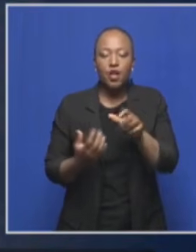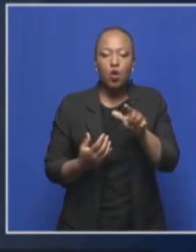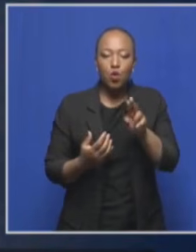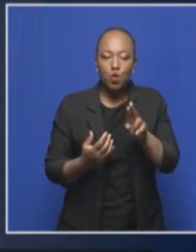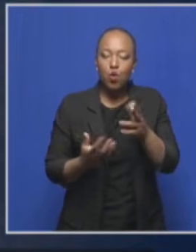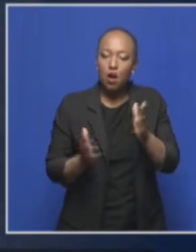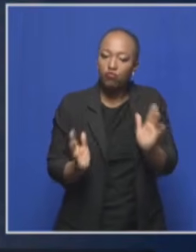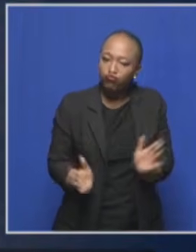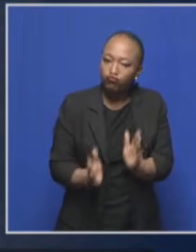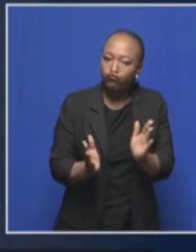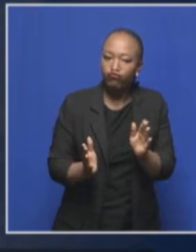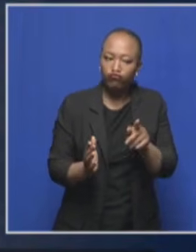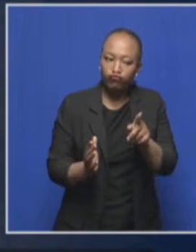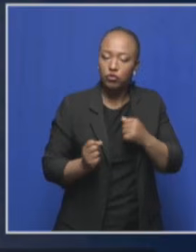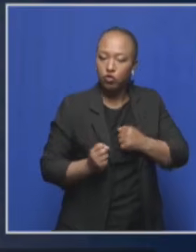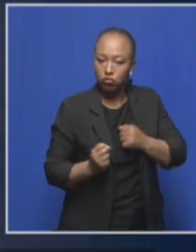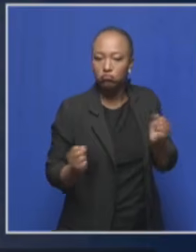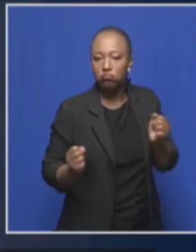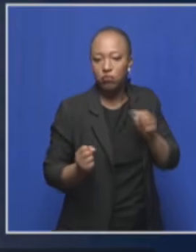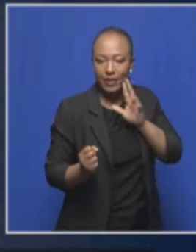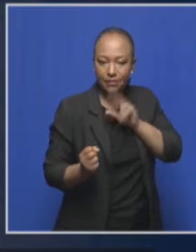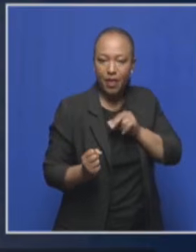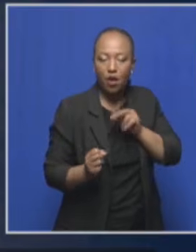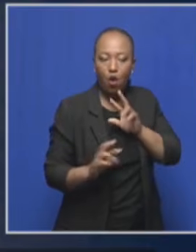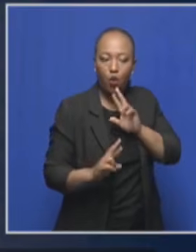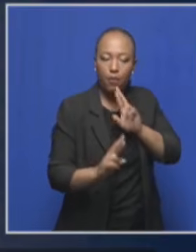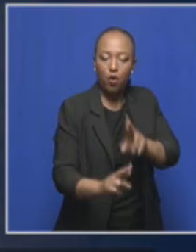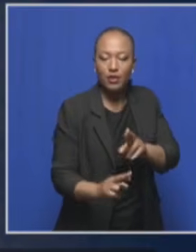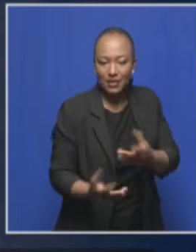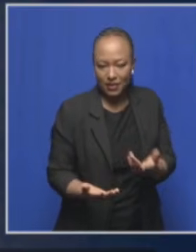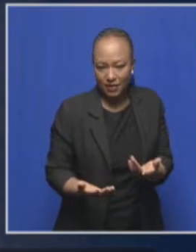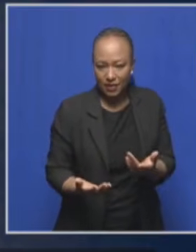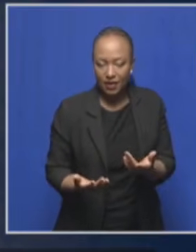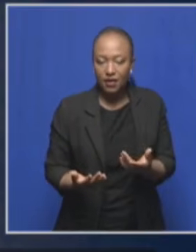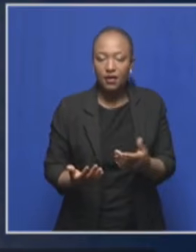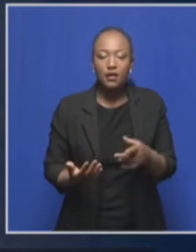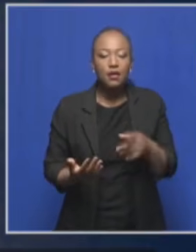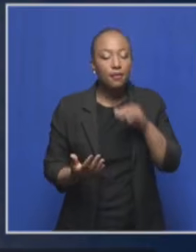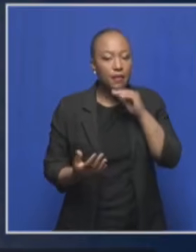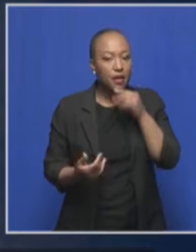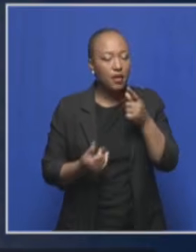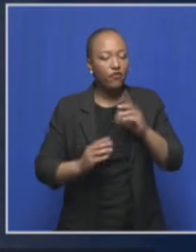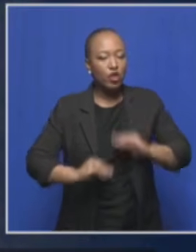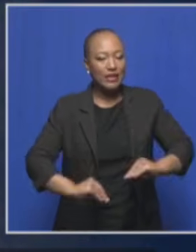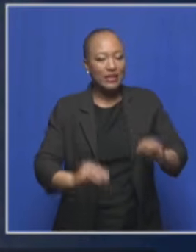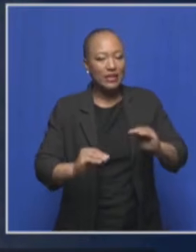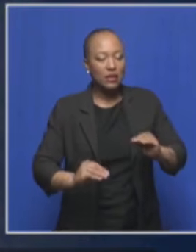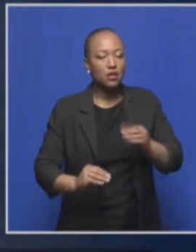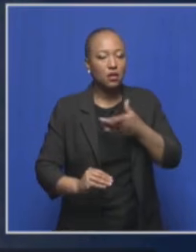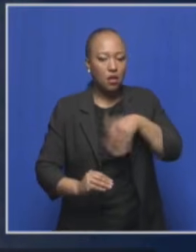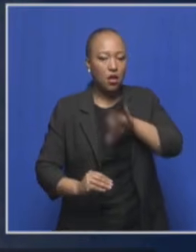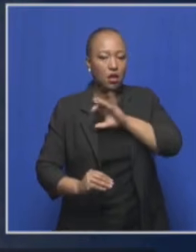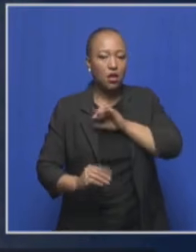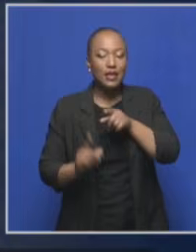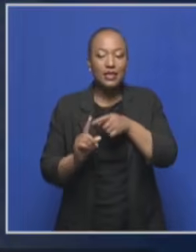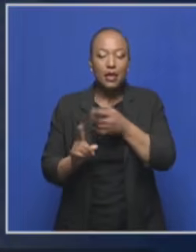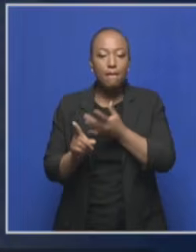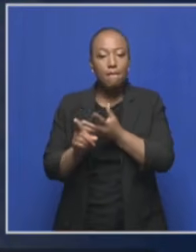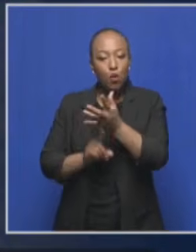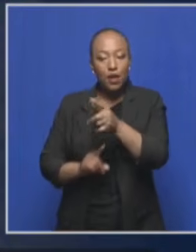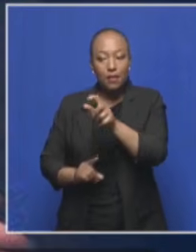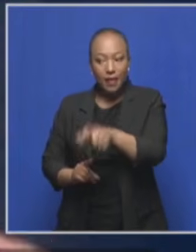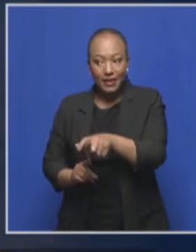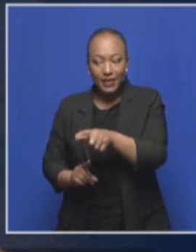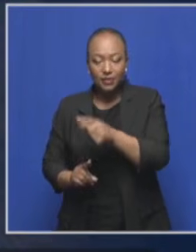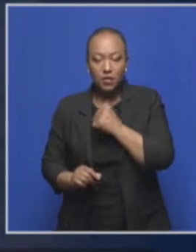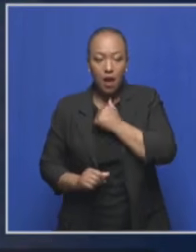up and encourage others. Yeah. And like I'm saying, it is important to be a teachable character. So for the bully as well to say, do apologize.